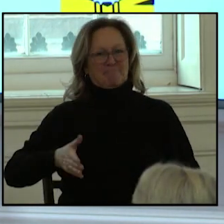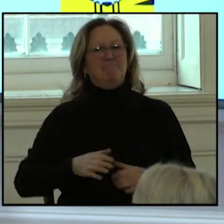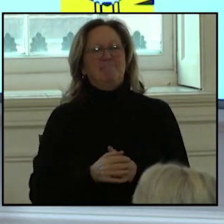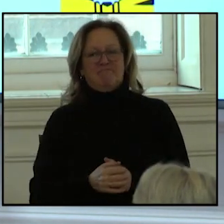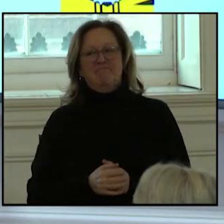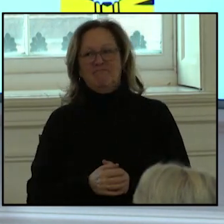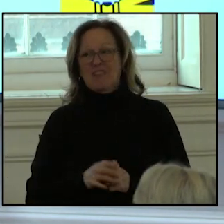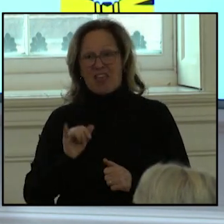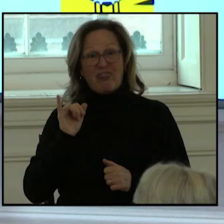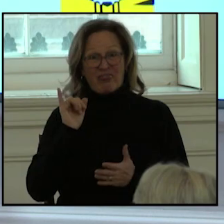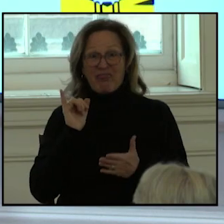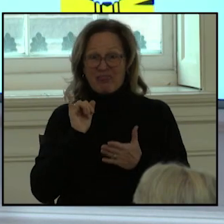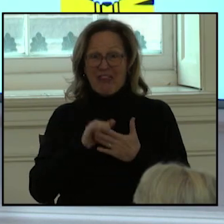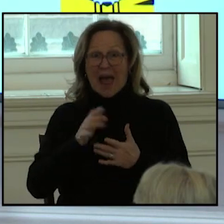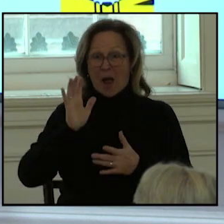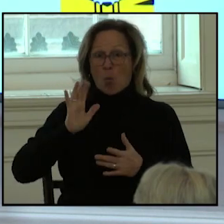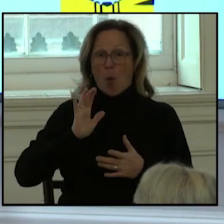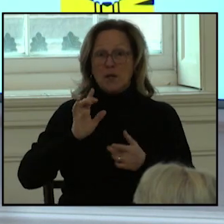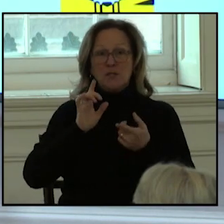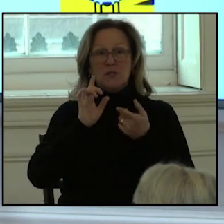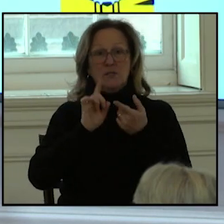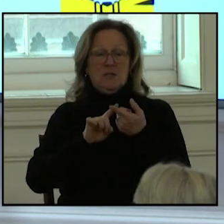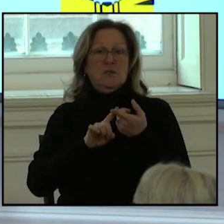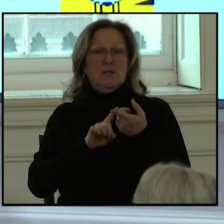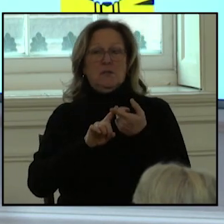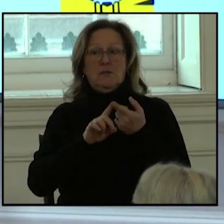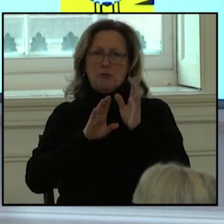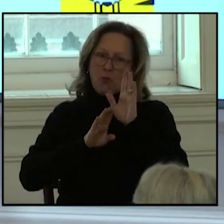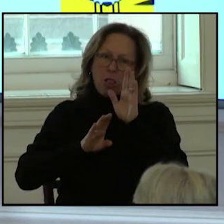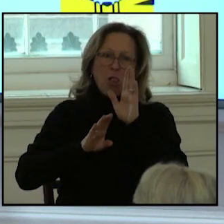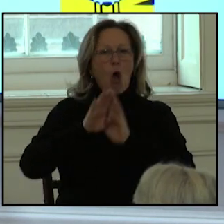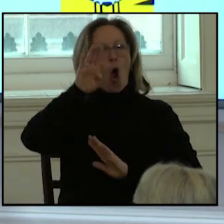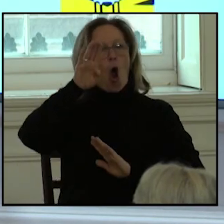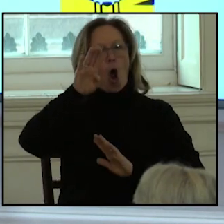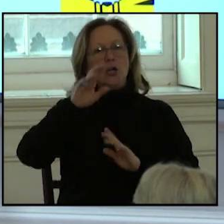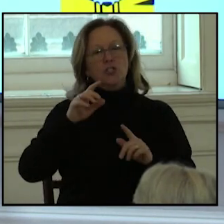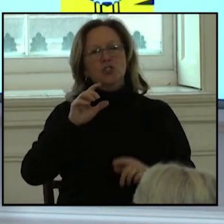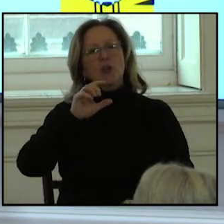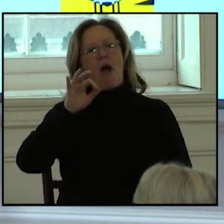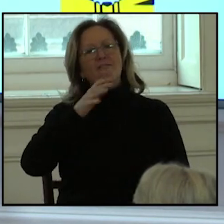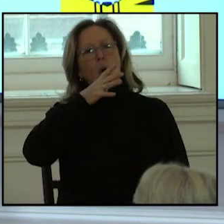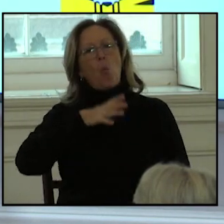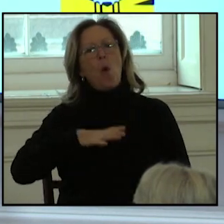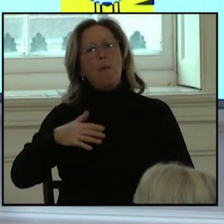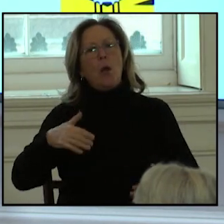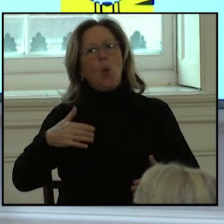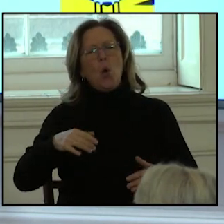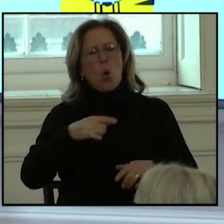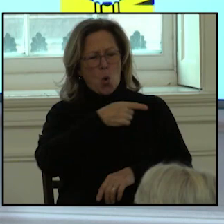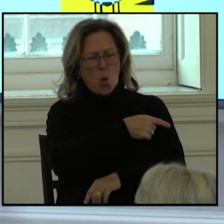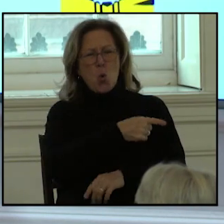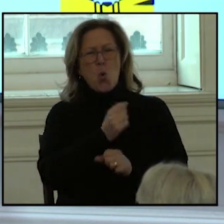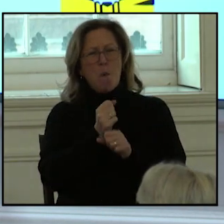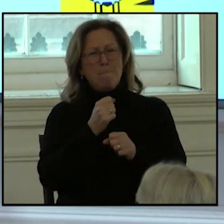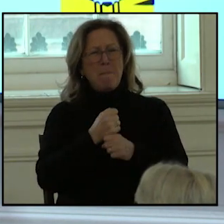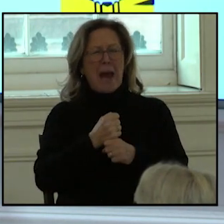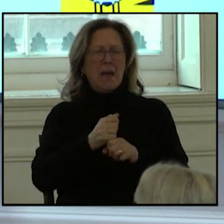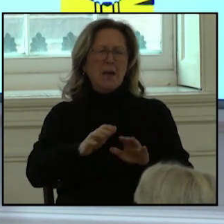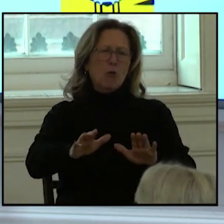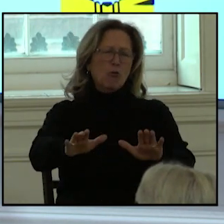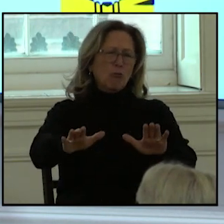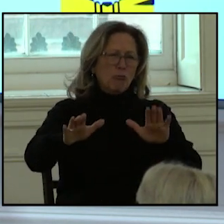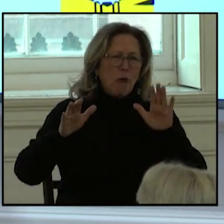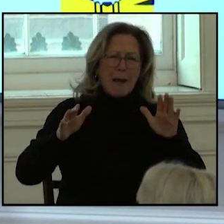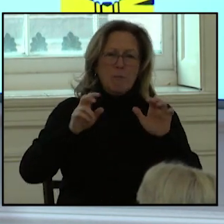launch of a woman who has made incredible strides and